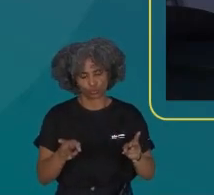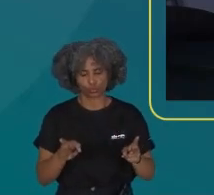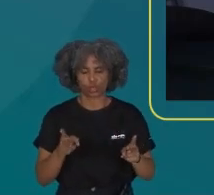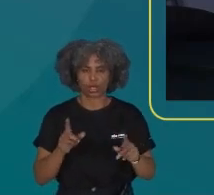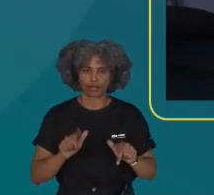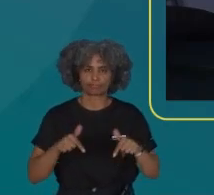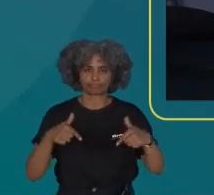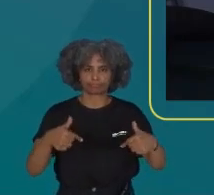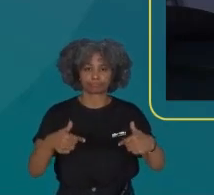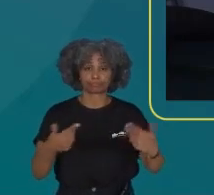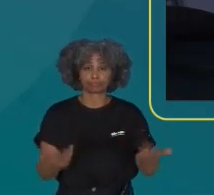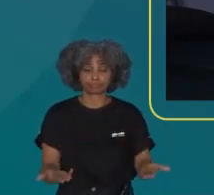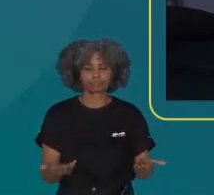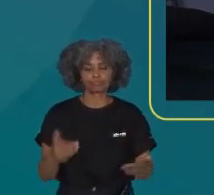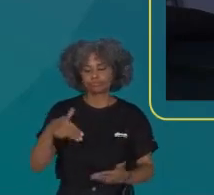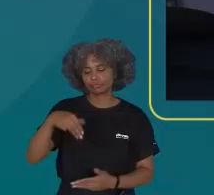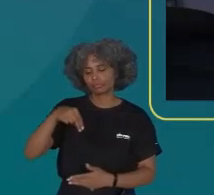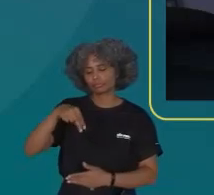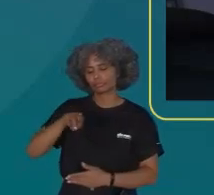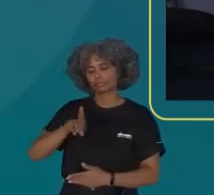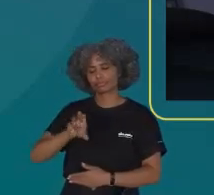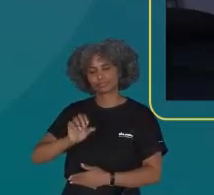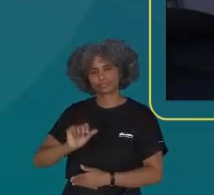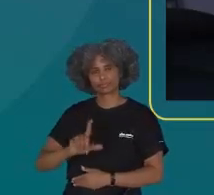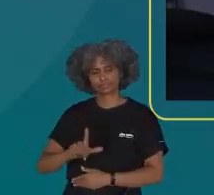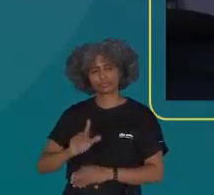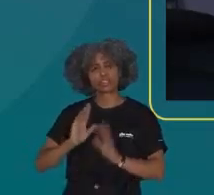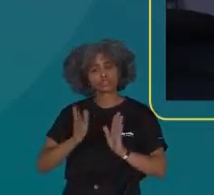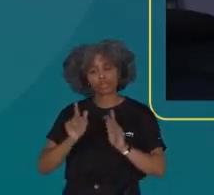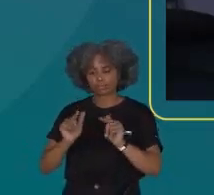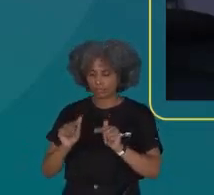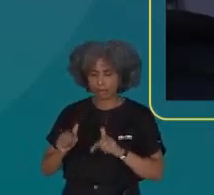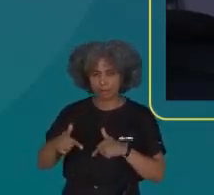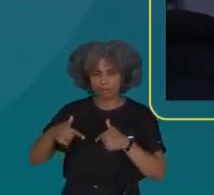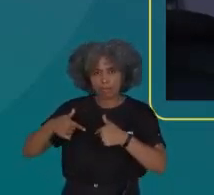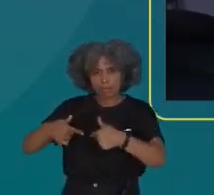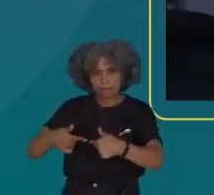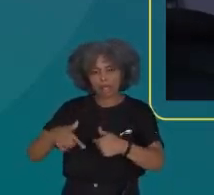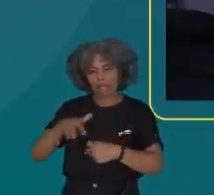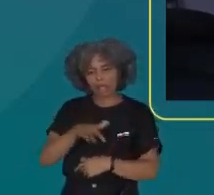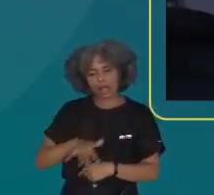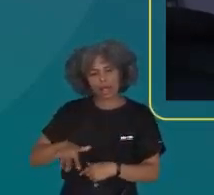doing a lot in its territory, of course.